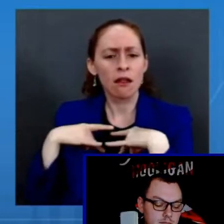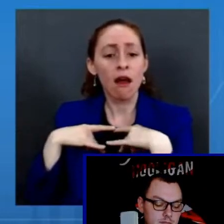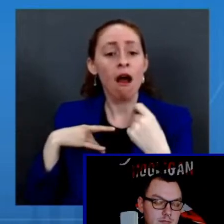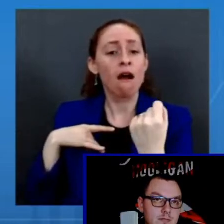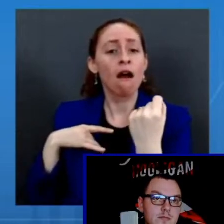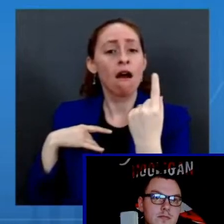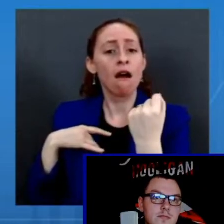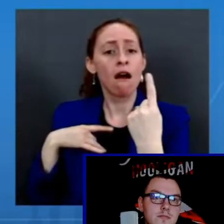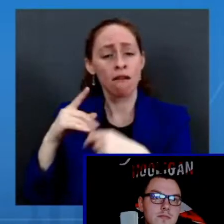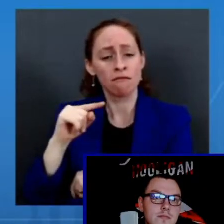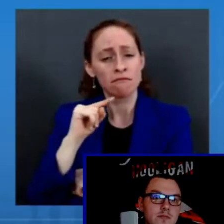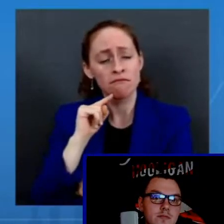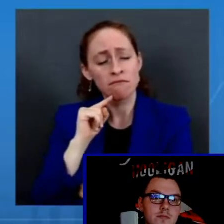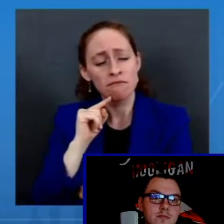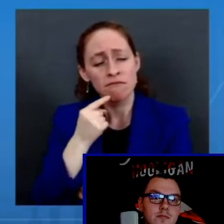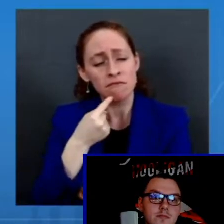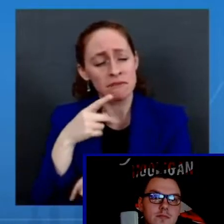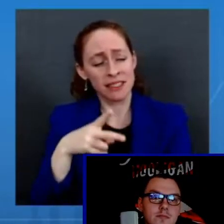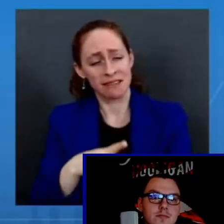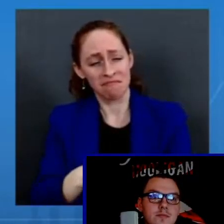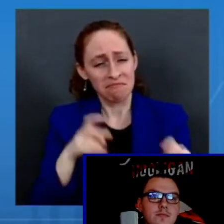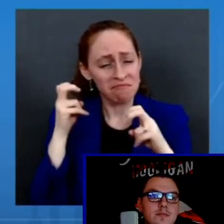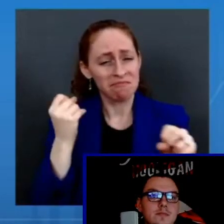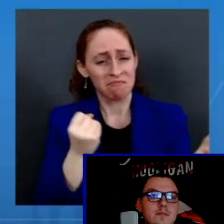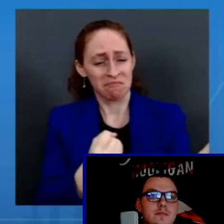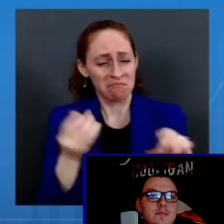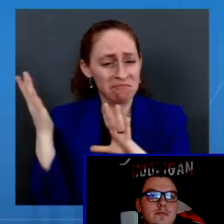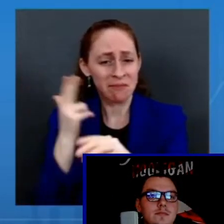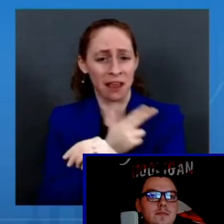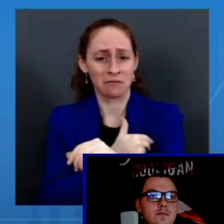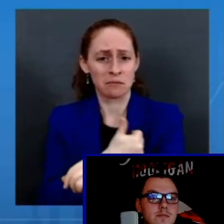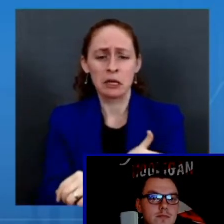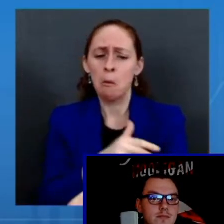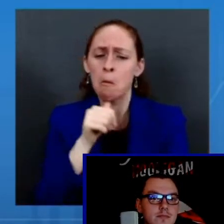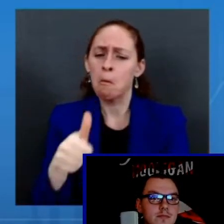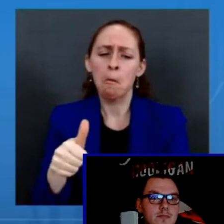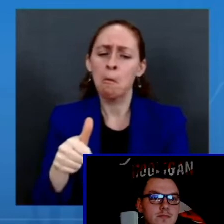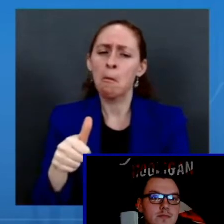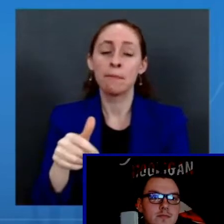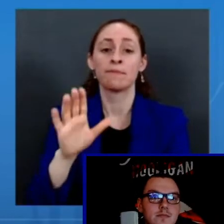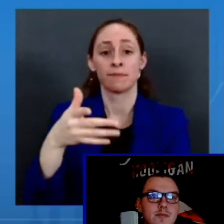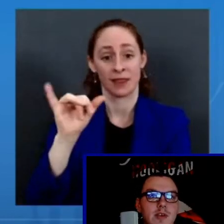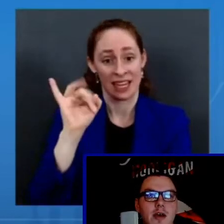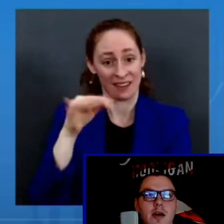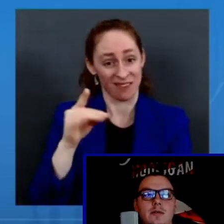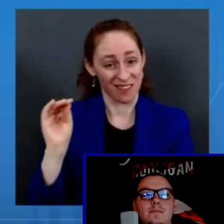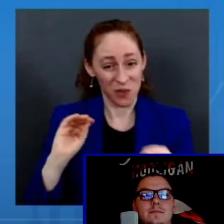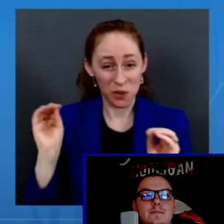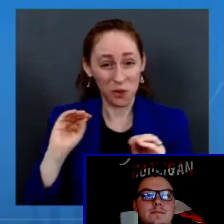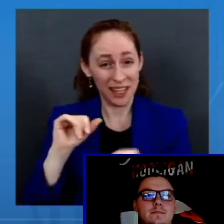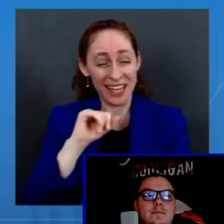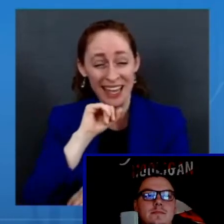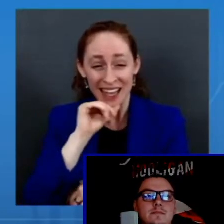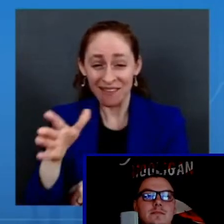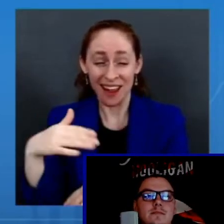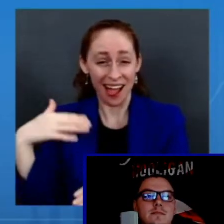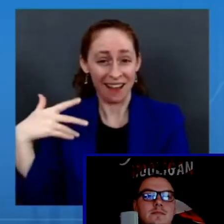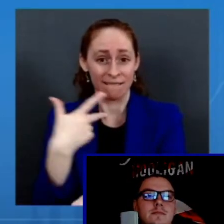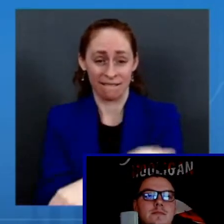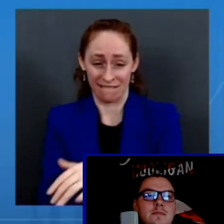from COVID, getting hospitalized, and dying. We are prepared for this